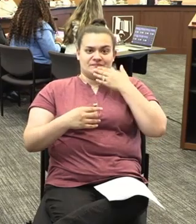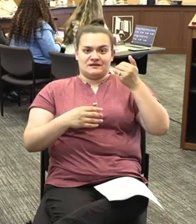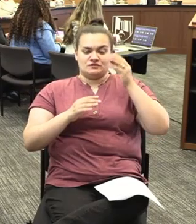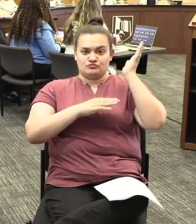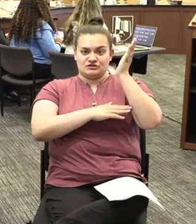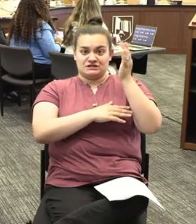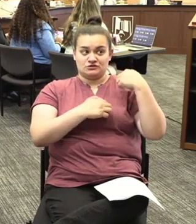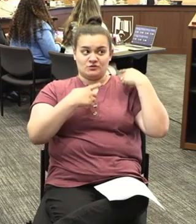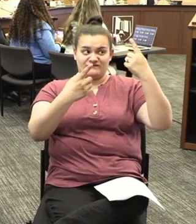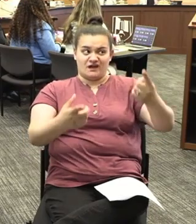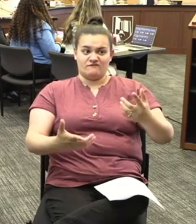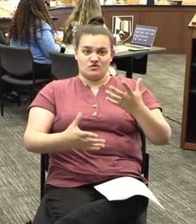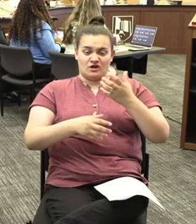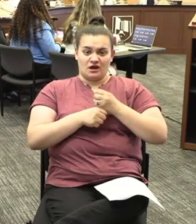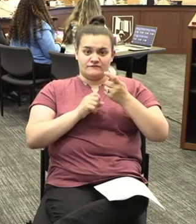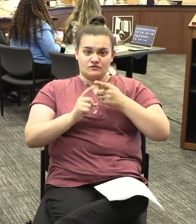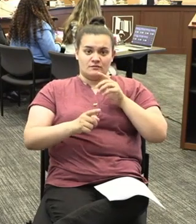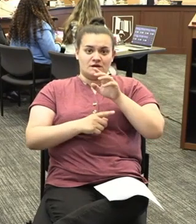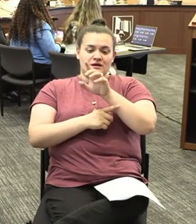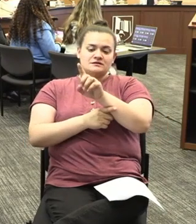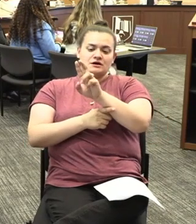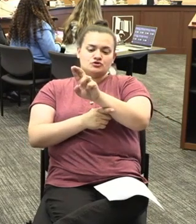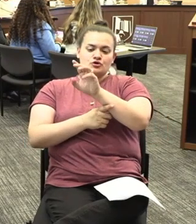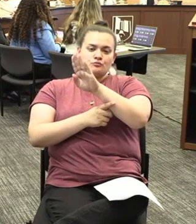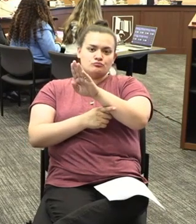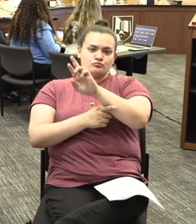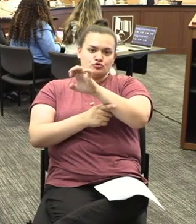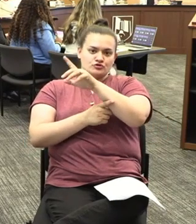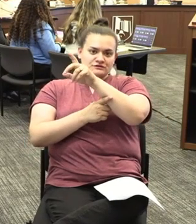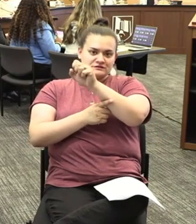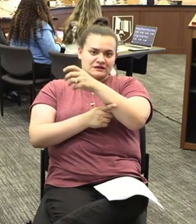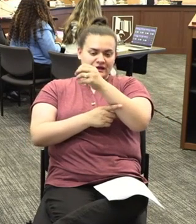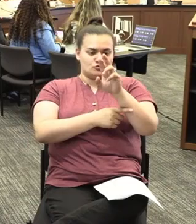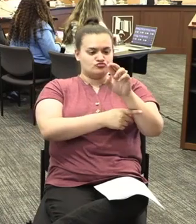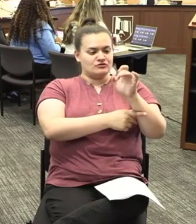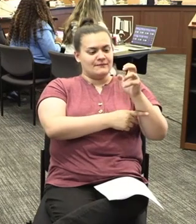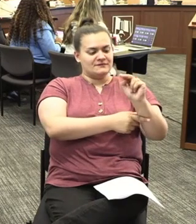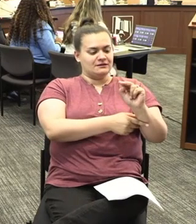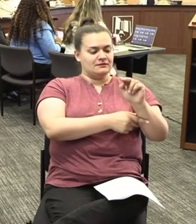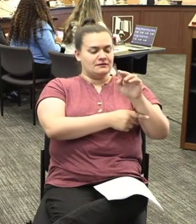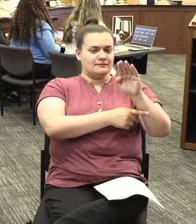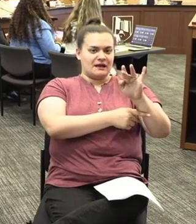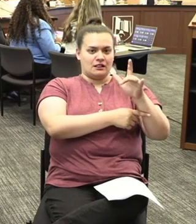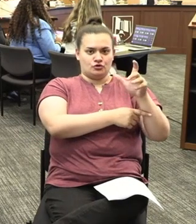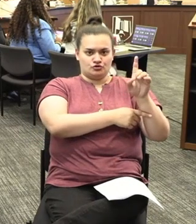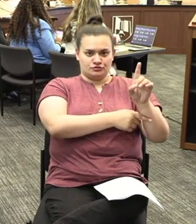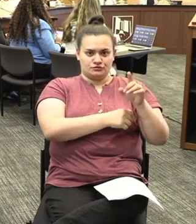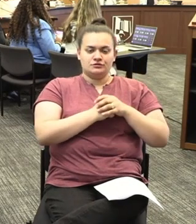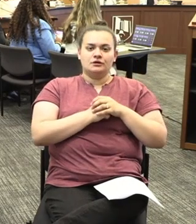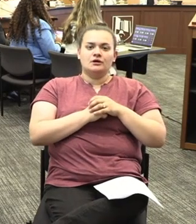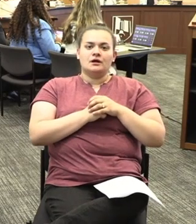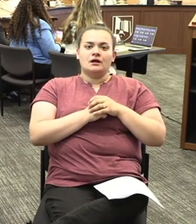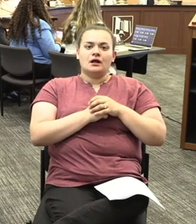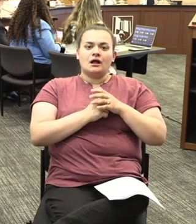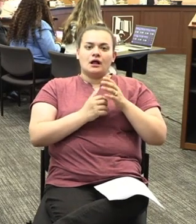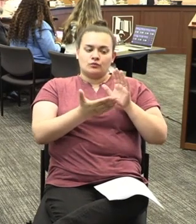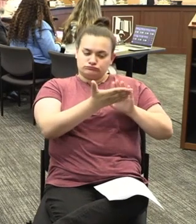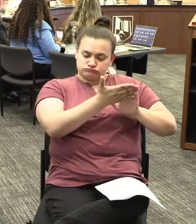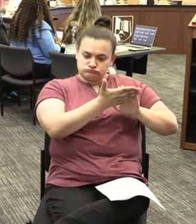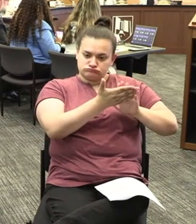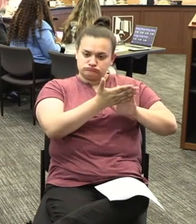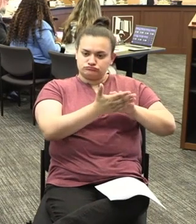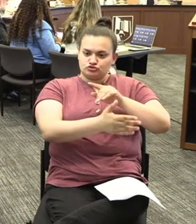ever received from Dr. Brooks and Robin Ballard. Just want to commend them for, as Trustee